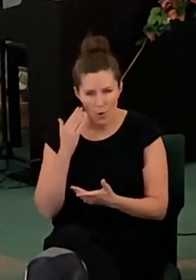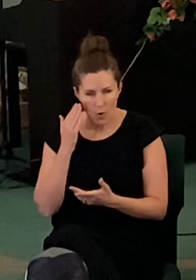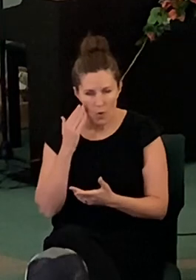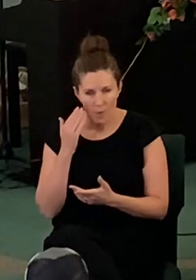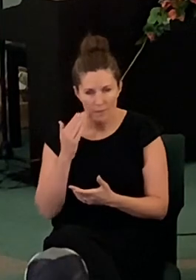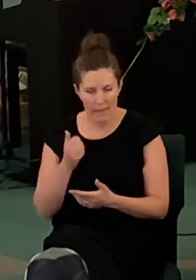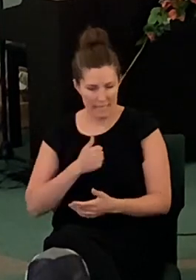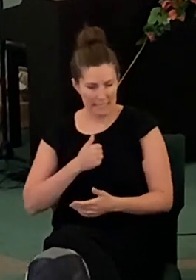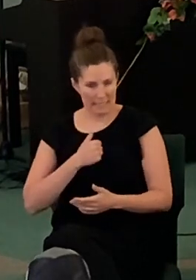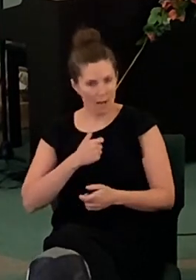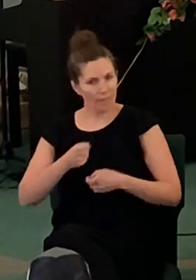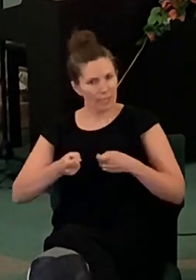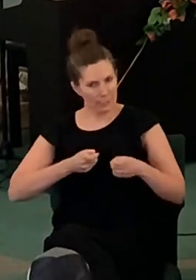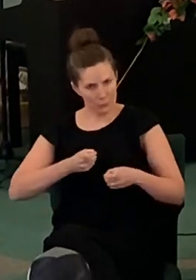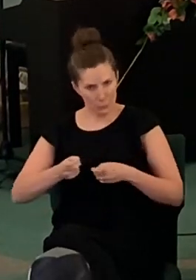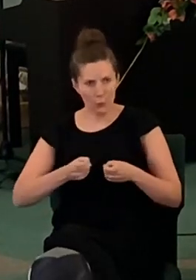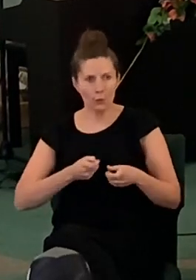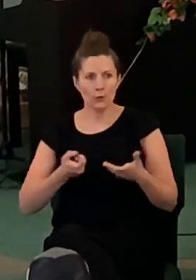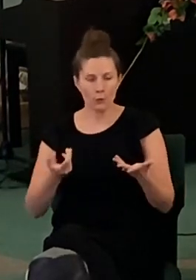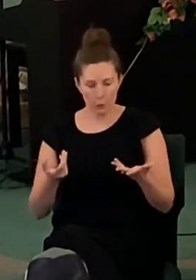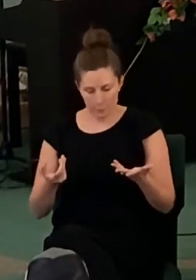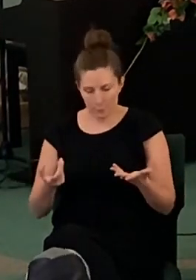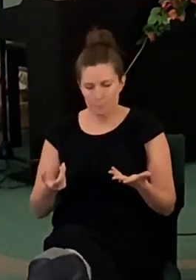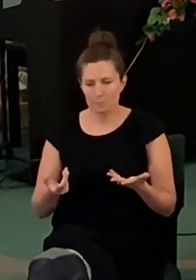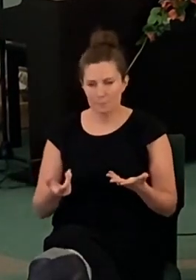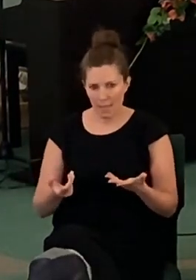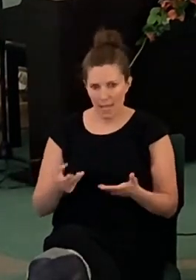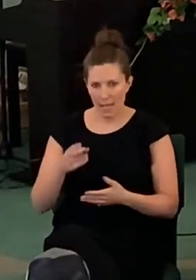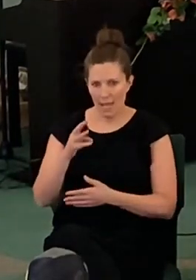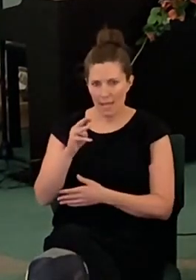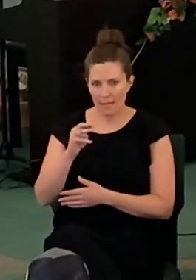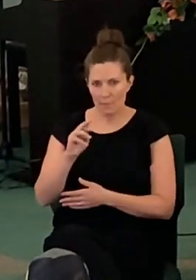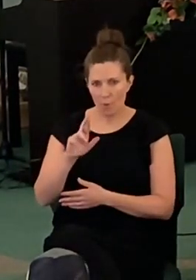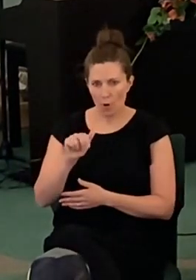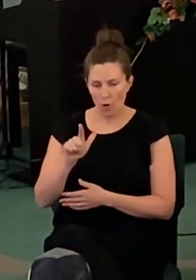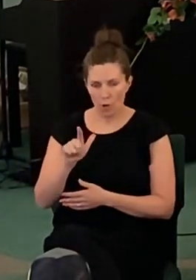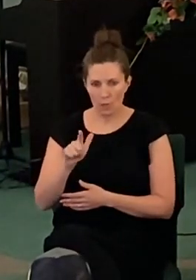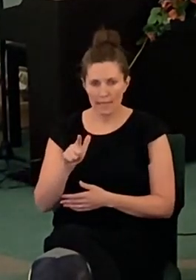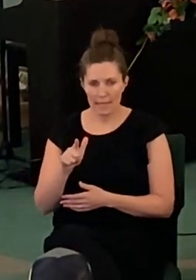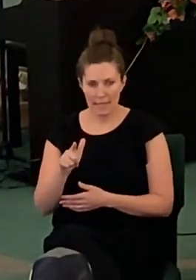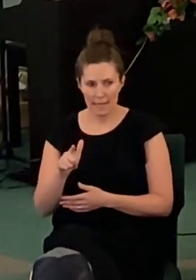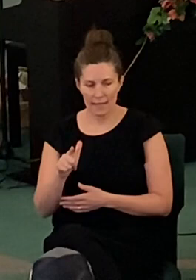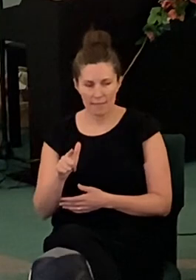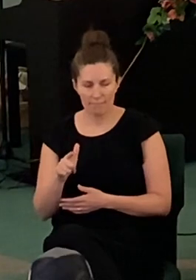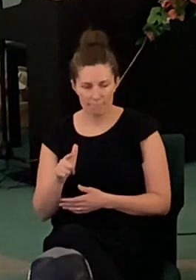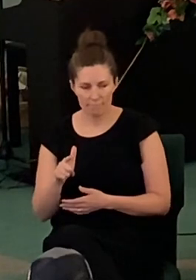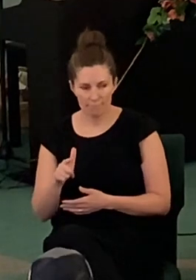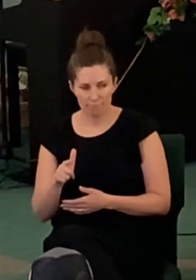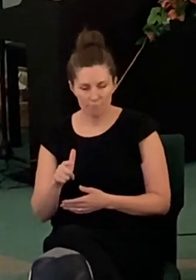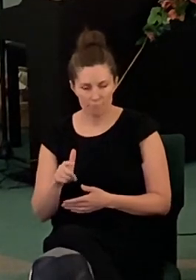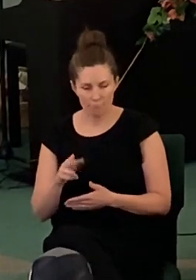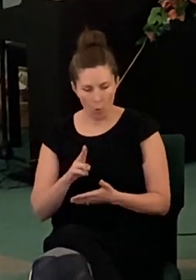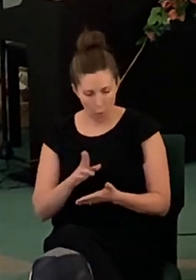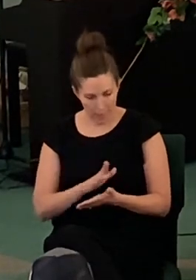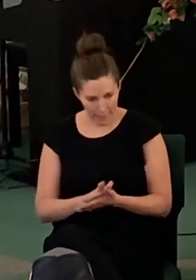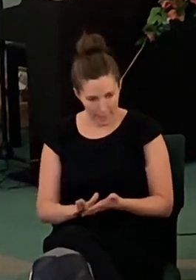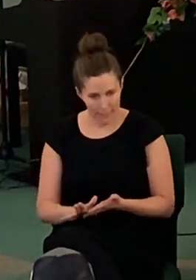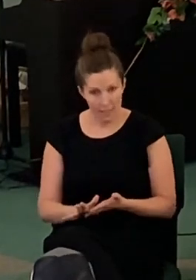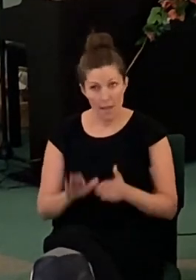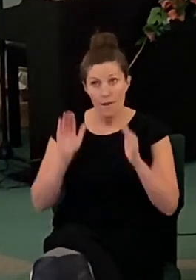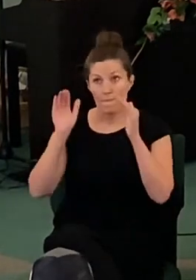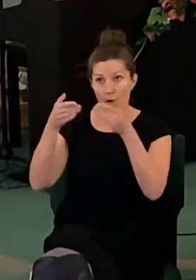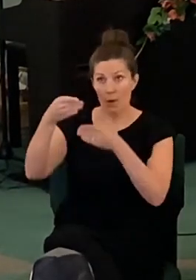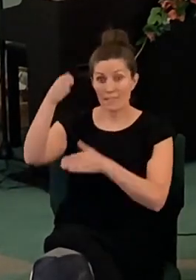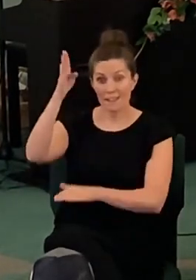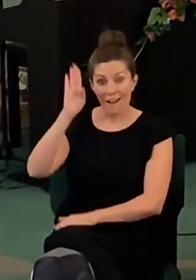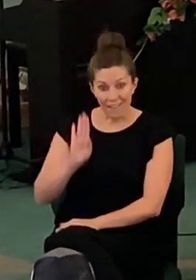self-control, steadfastness, clarity of mind, and being morally decisive. that we should focus our priorities on God and not